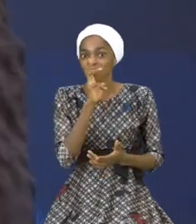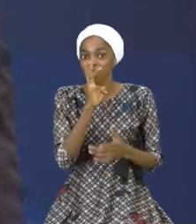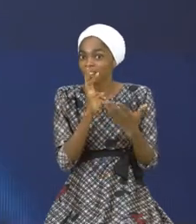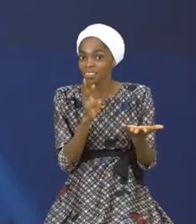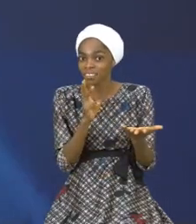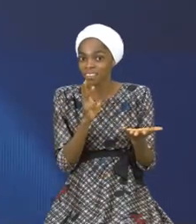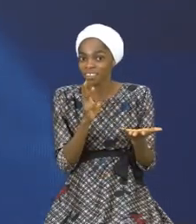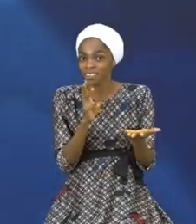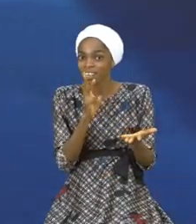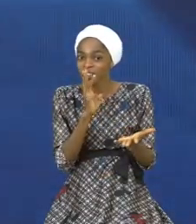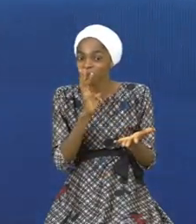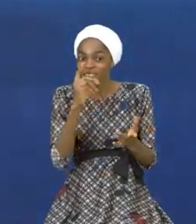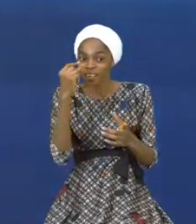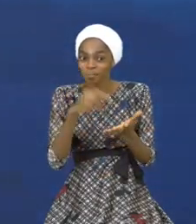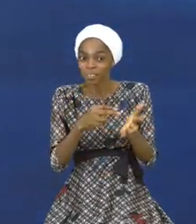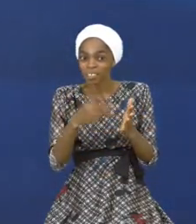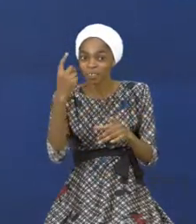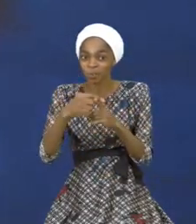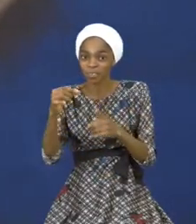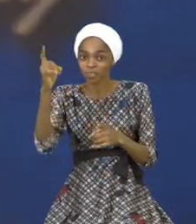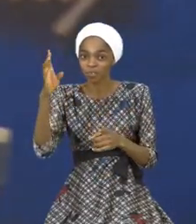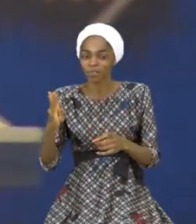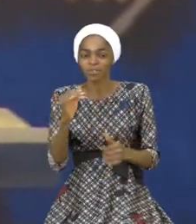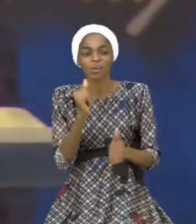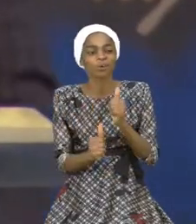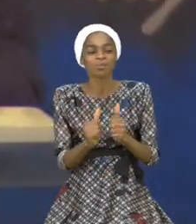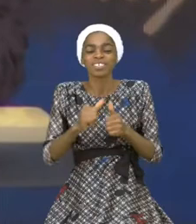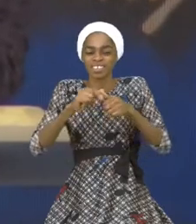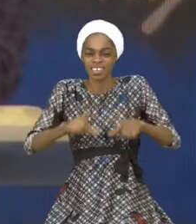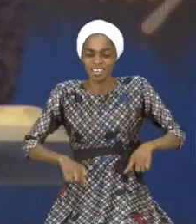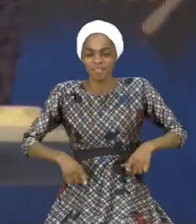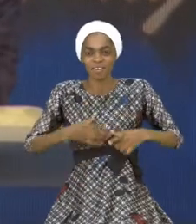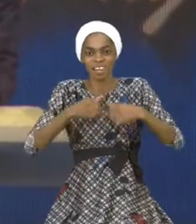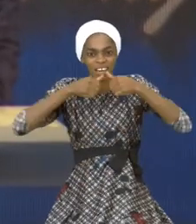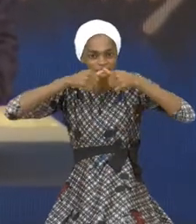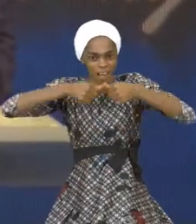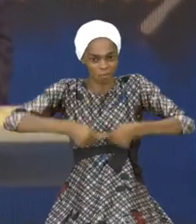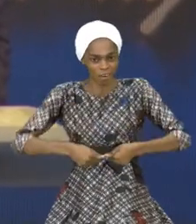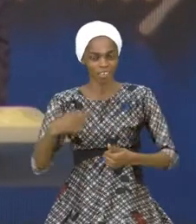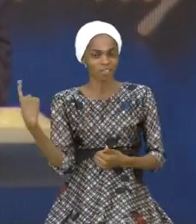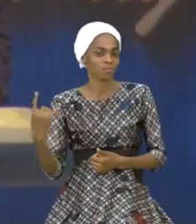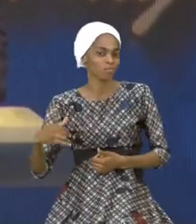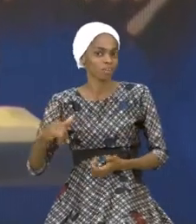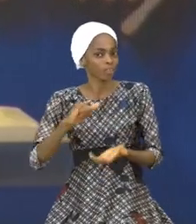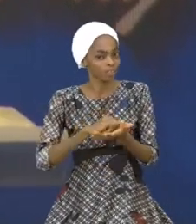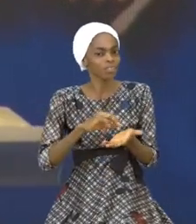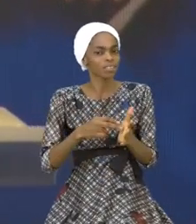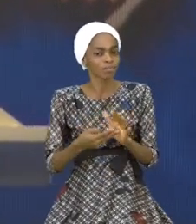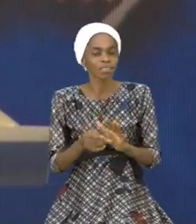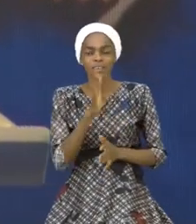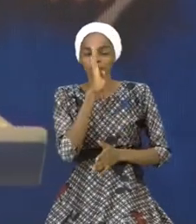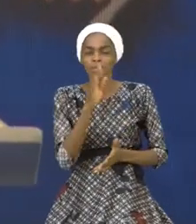there. Which liveth and abideth forever. That means being born